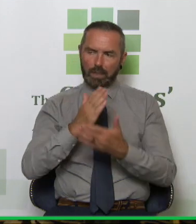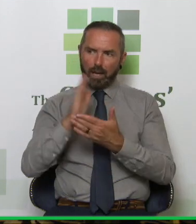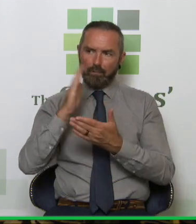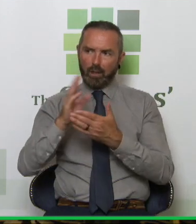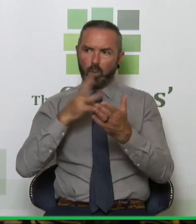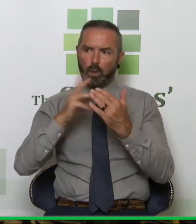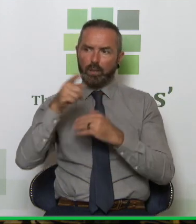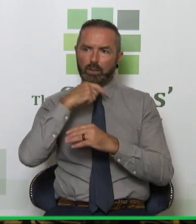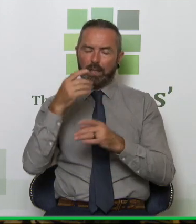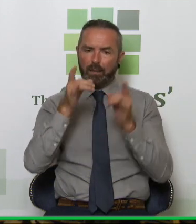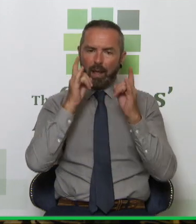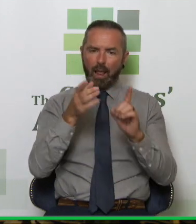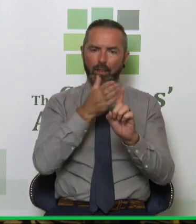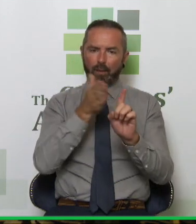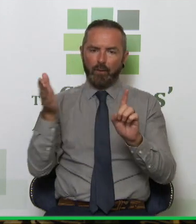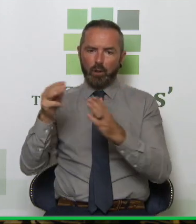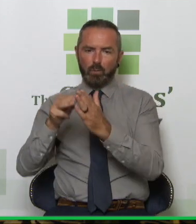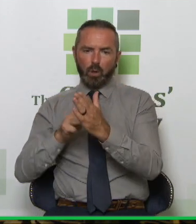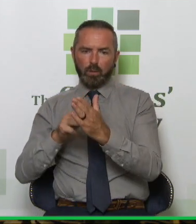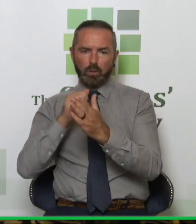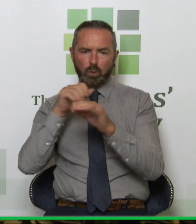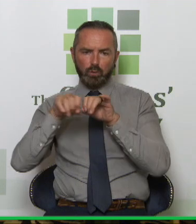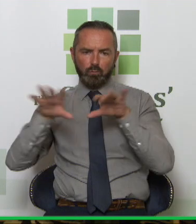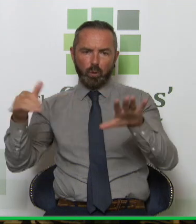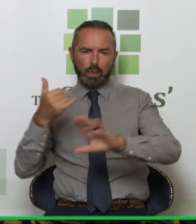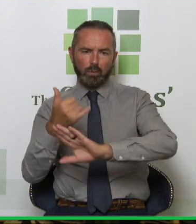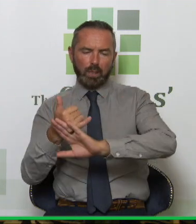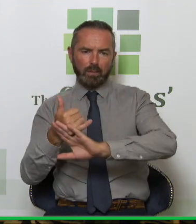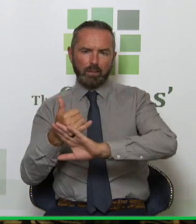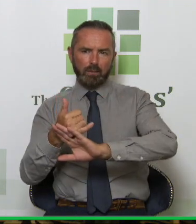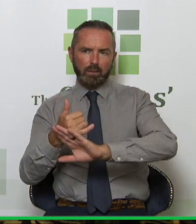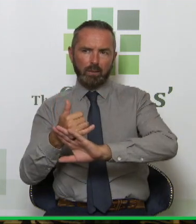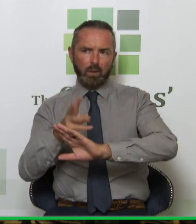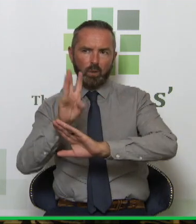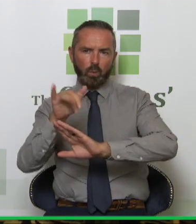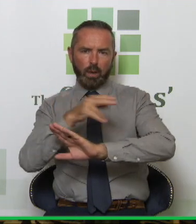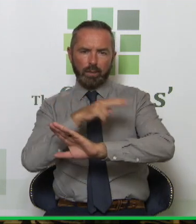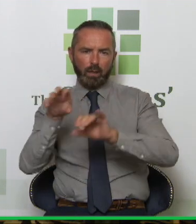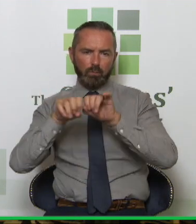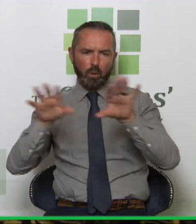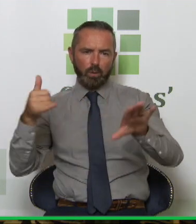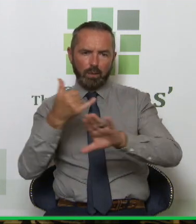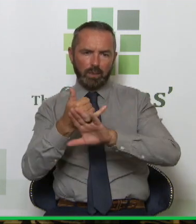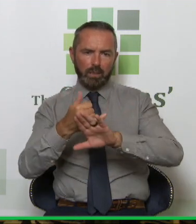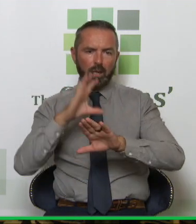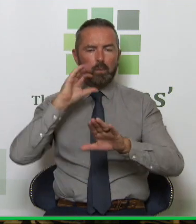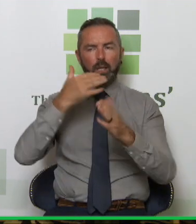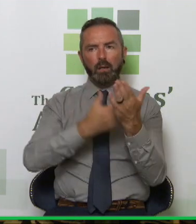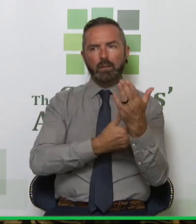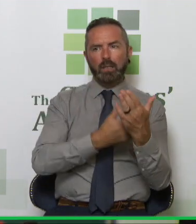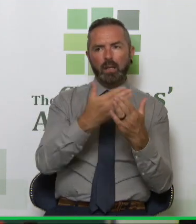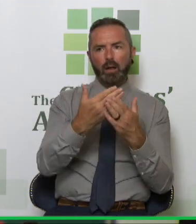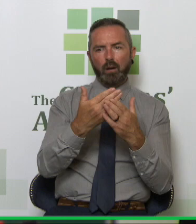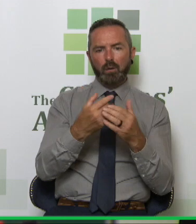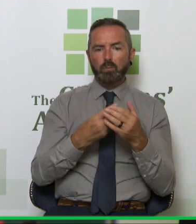you say the health diversion programme hasn't been rolled out, it hasn't been rolled out because the legislation that was developed, or